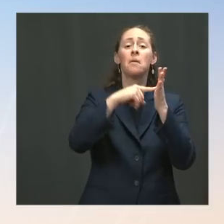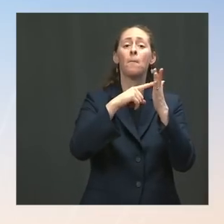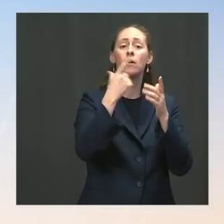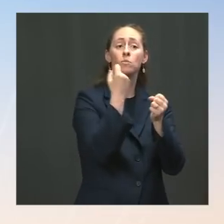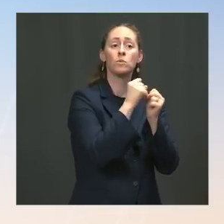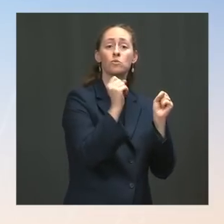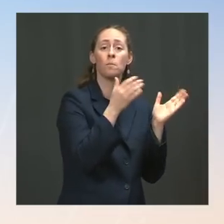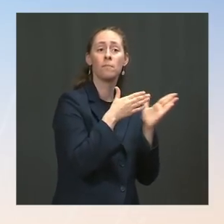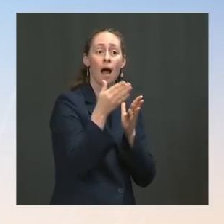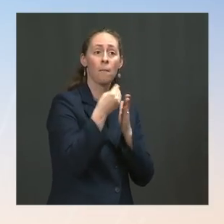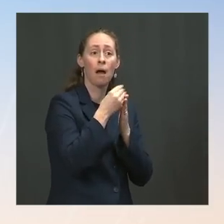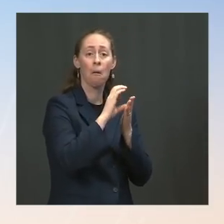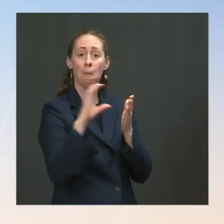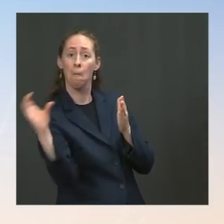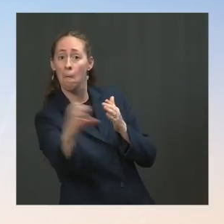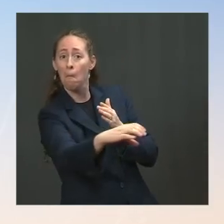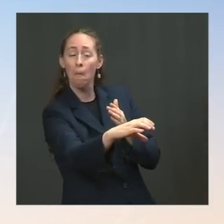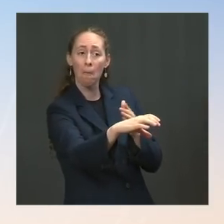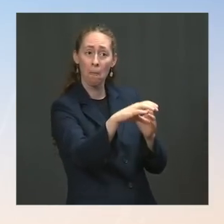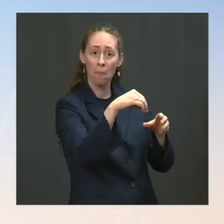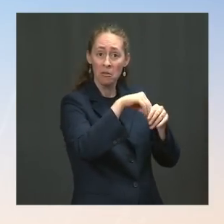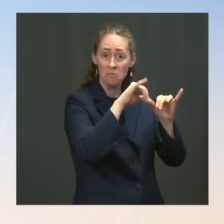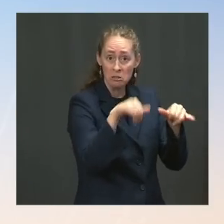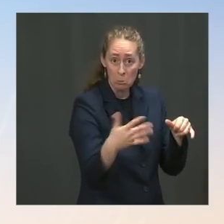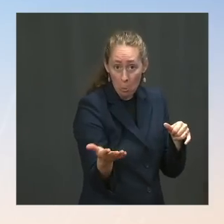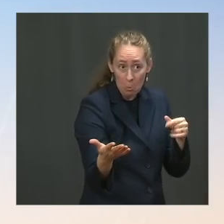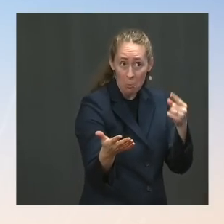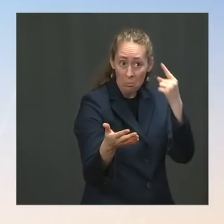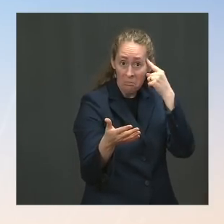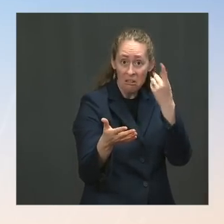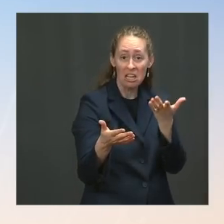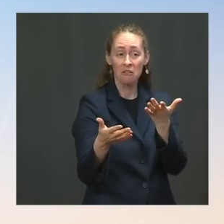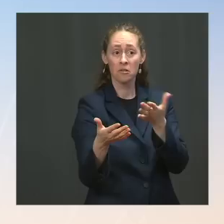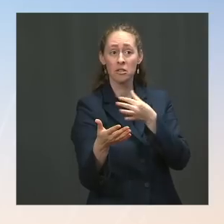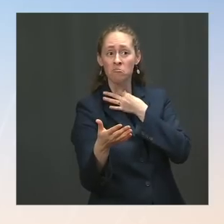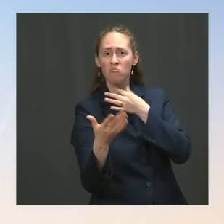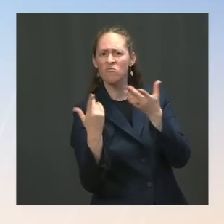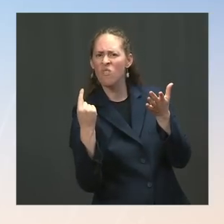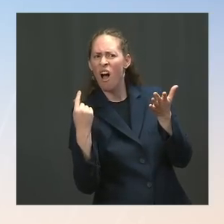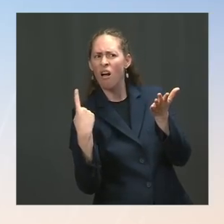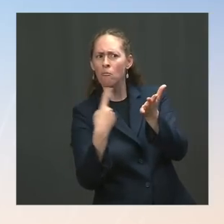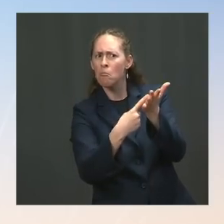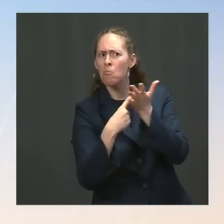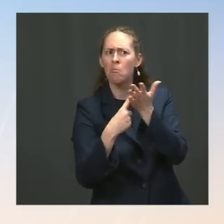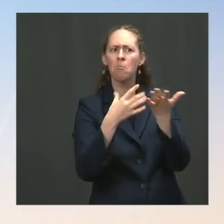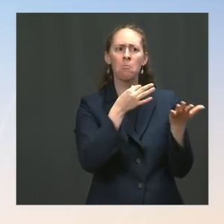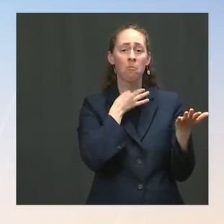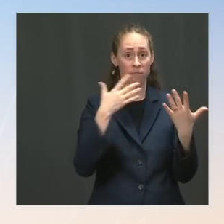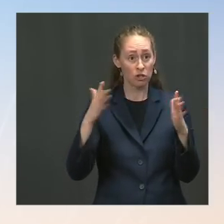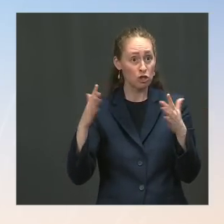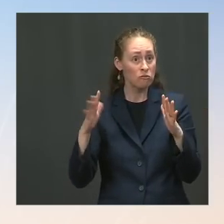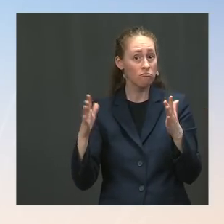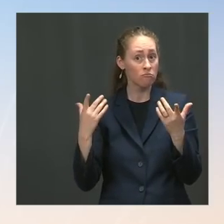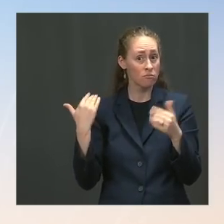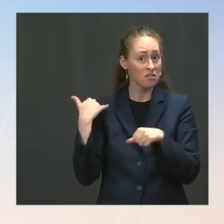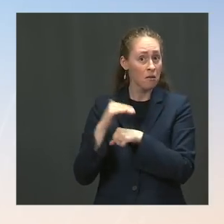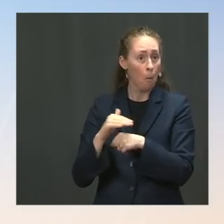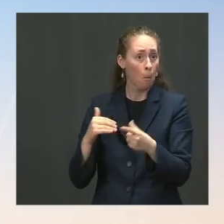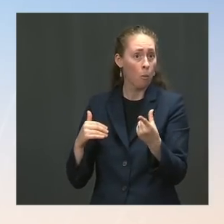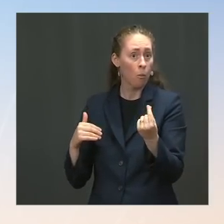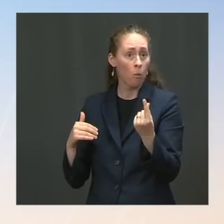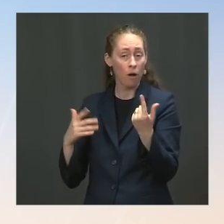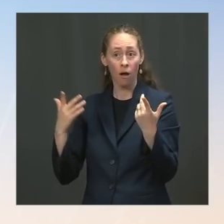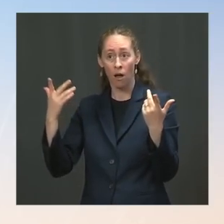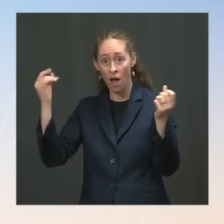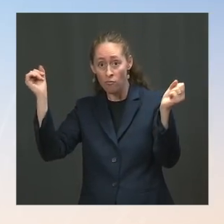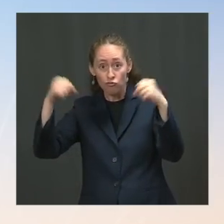infrastructure. And so I'm wondering if you have kind of an update on, I know the White House started engaging those talks last night, so if there's been an agreement or where things